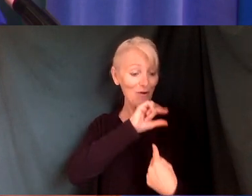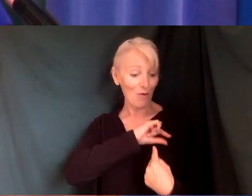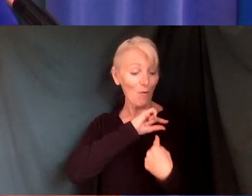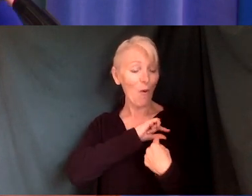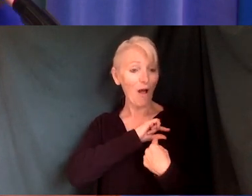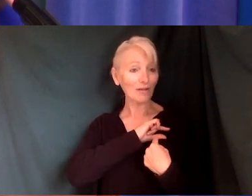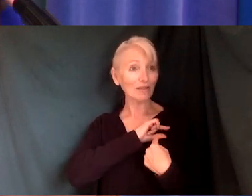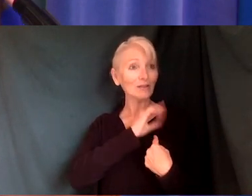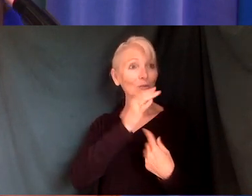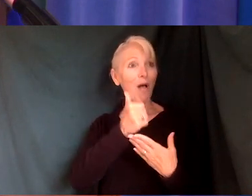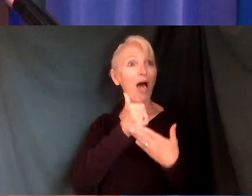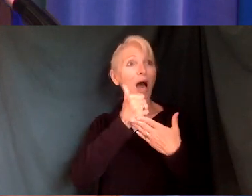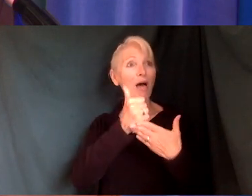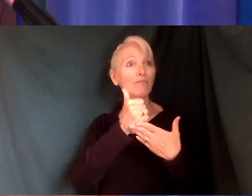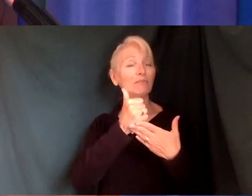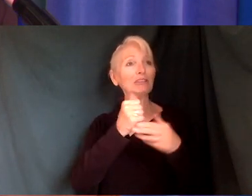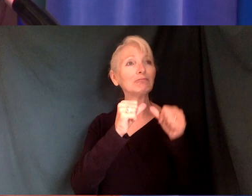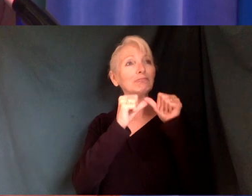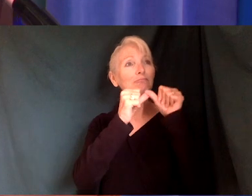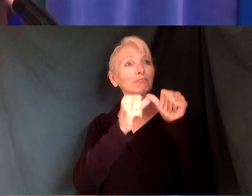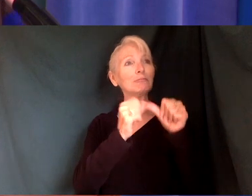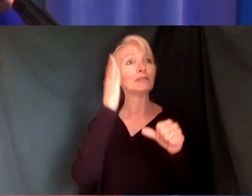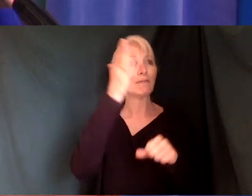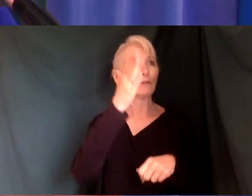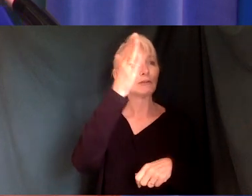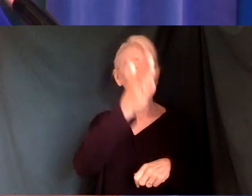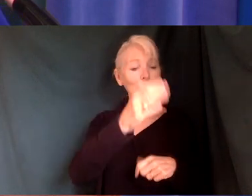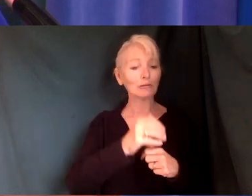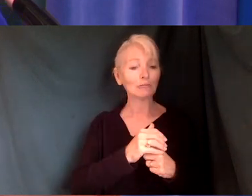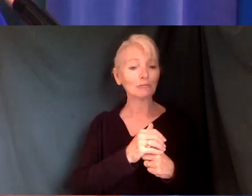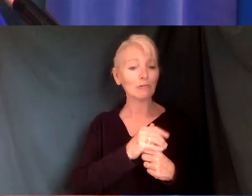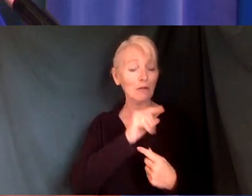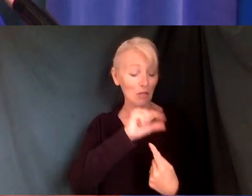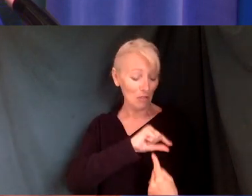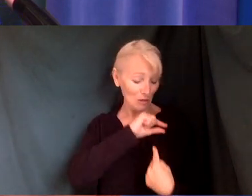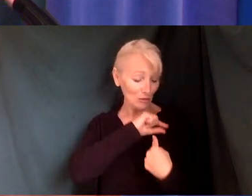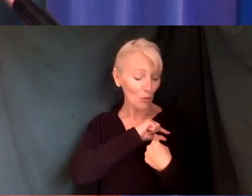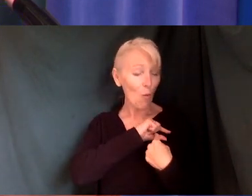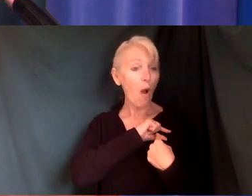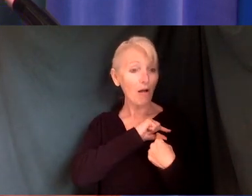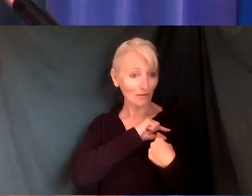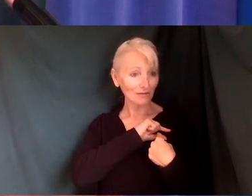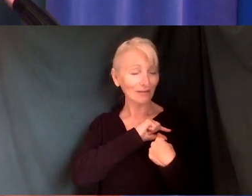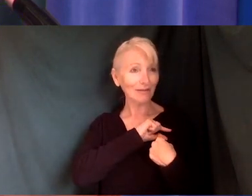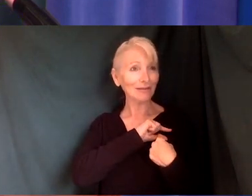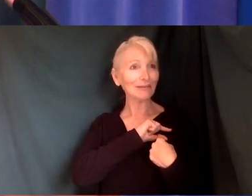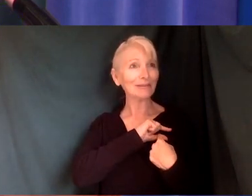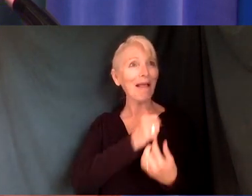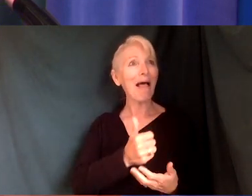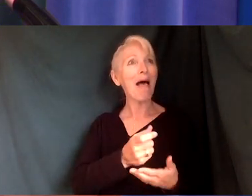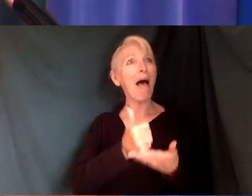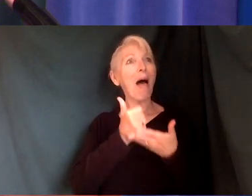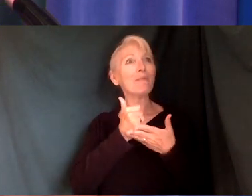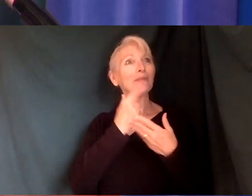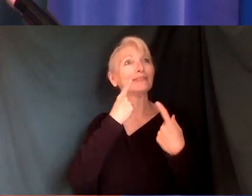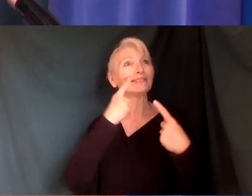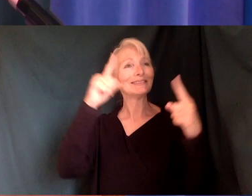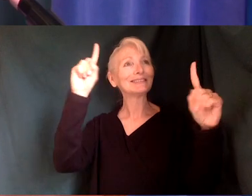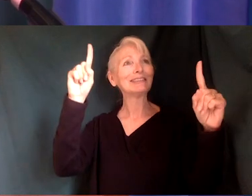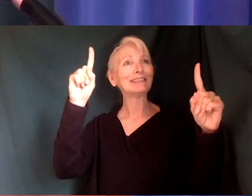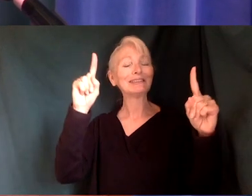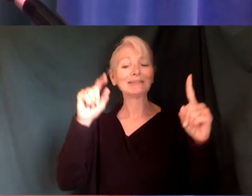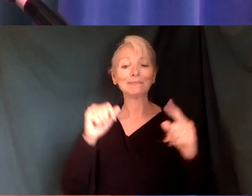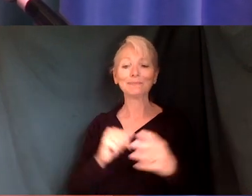you in whatever path you follow in life. These character qualities have brought you the successes that we celebrate